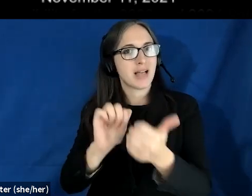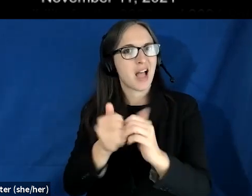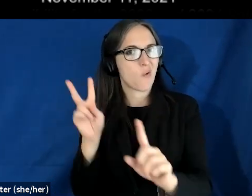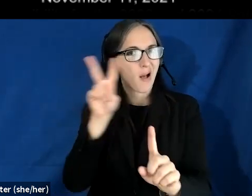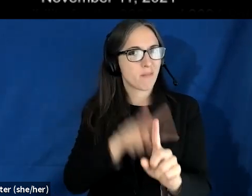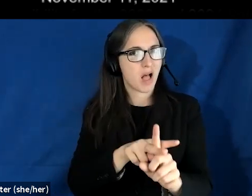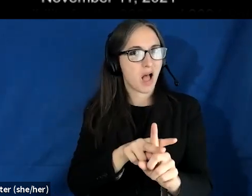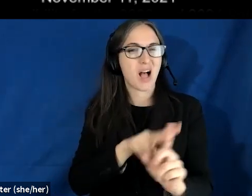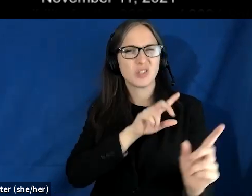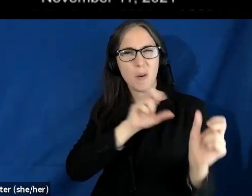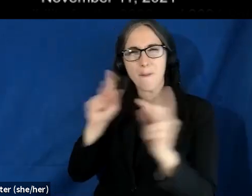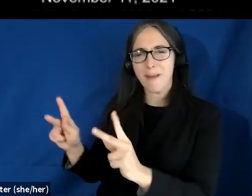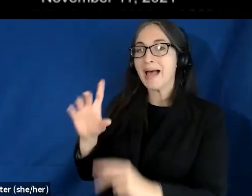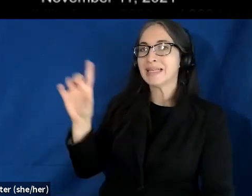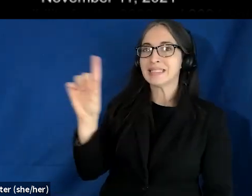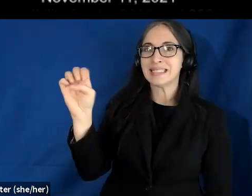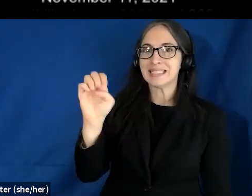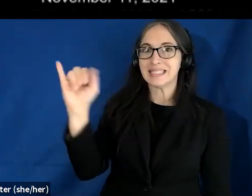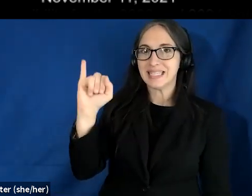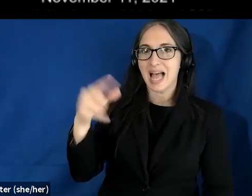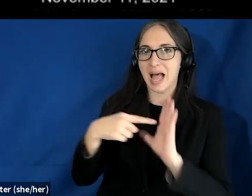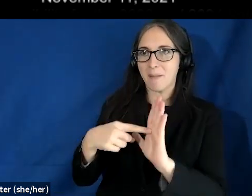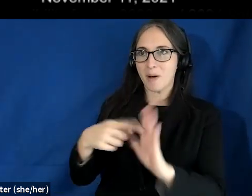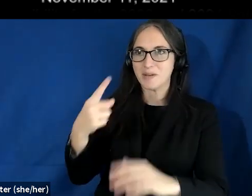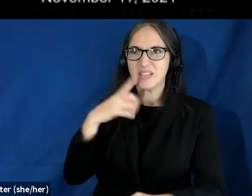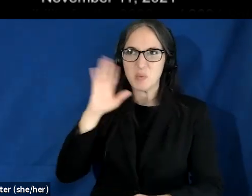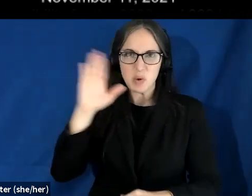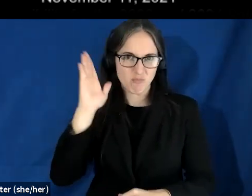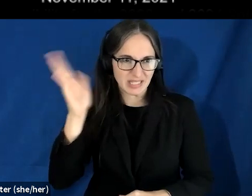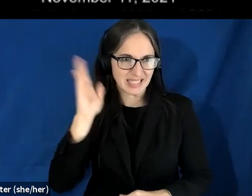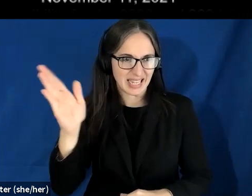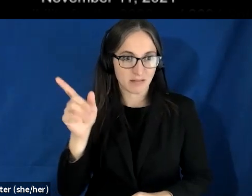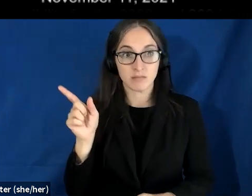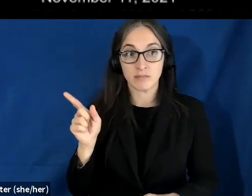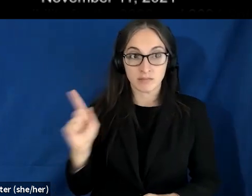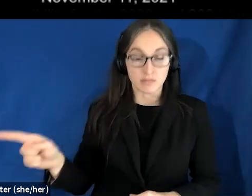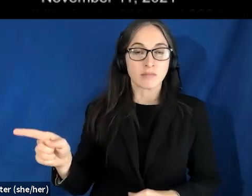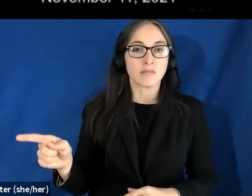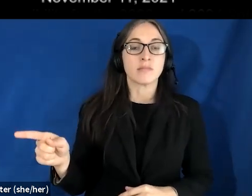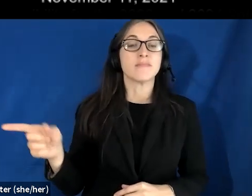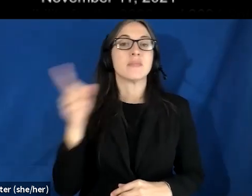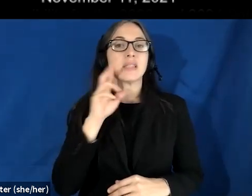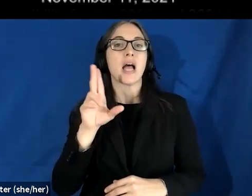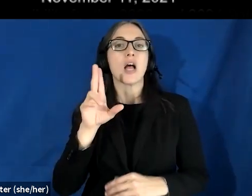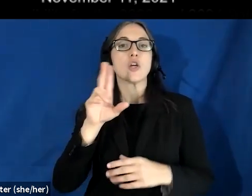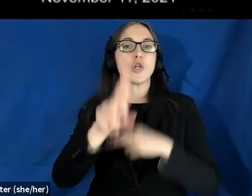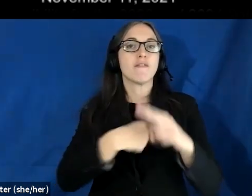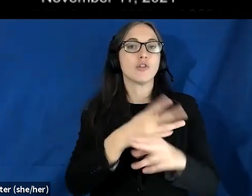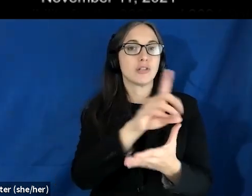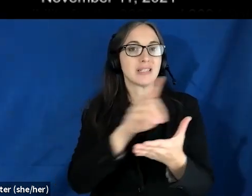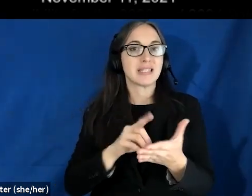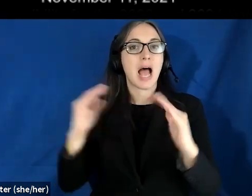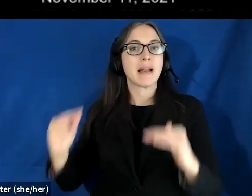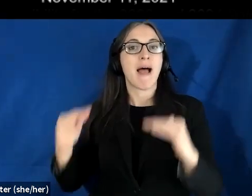that DEI model that I said I would present, which is underpinned by a universal design and higher education framework. So imagine a